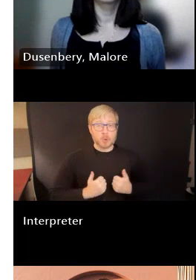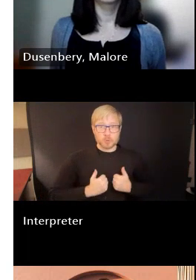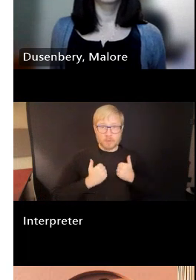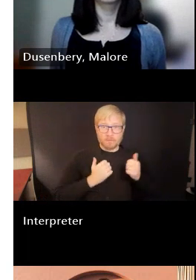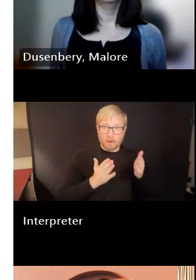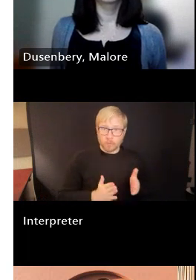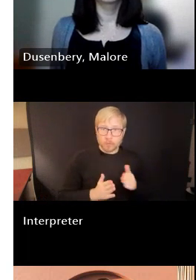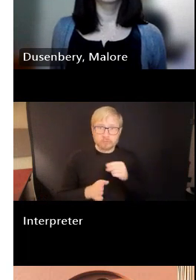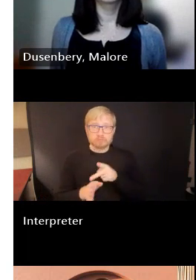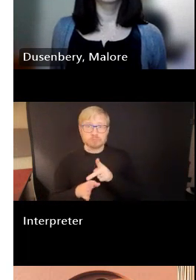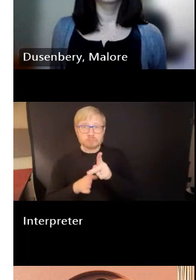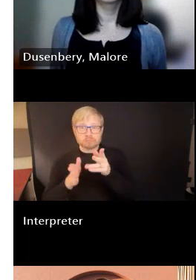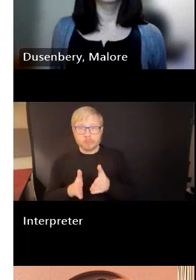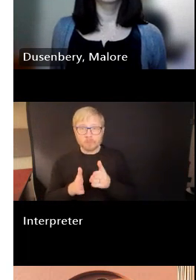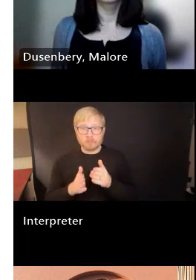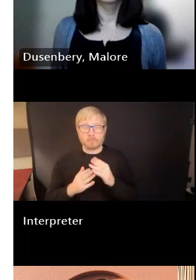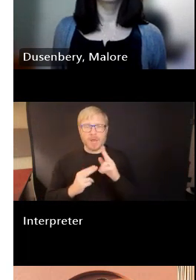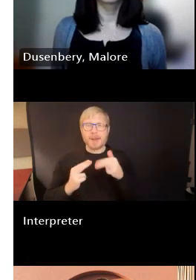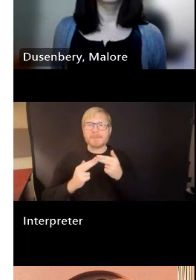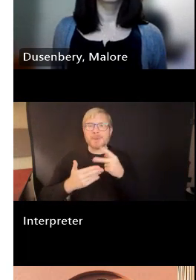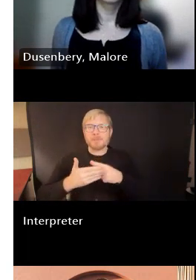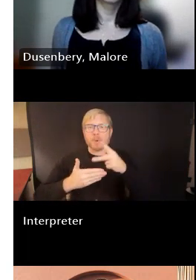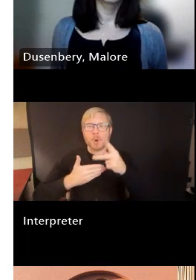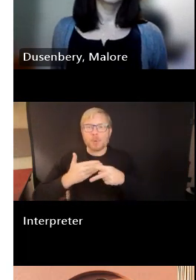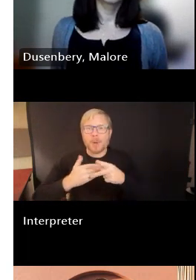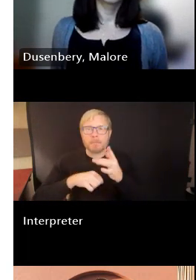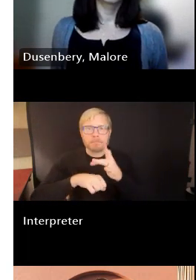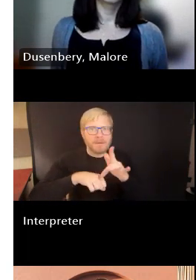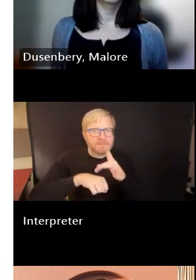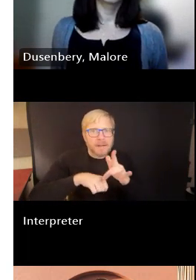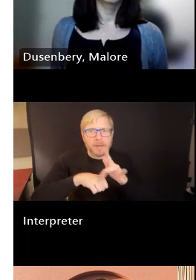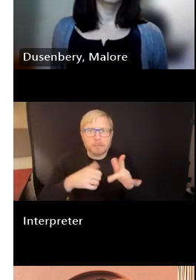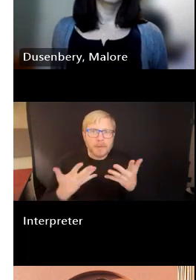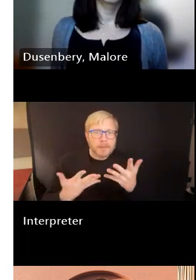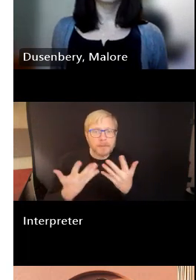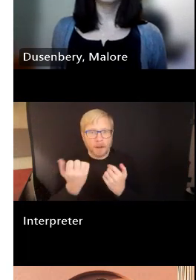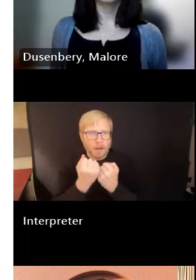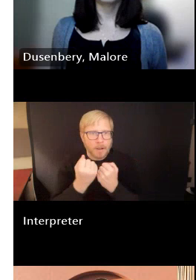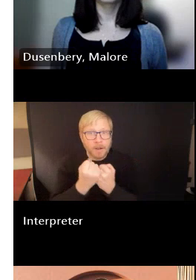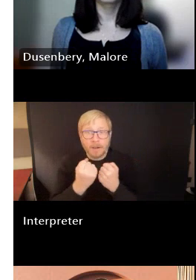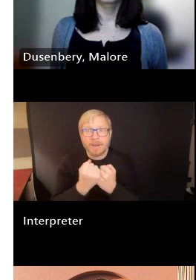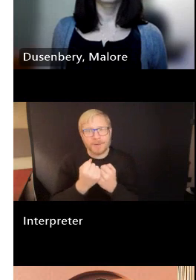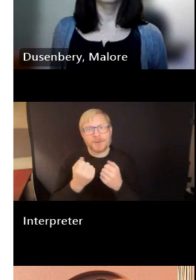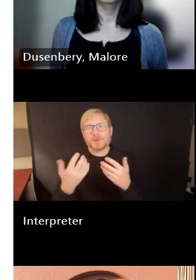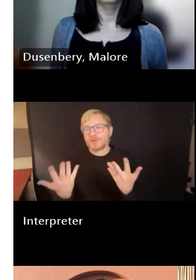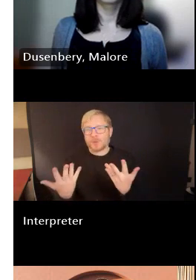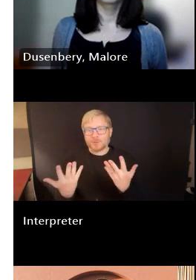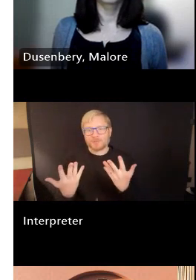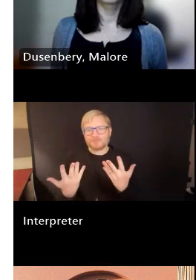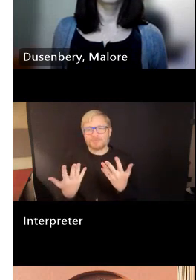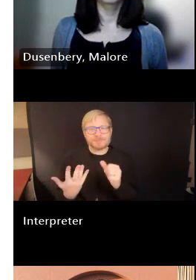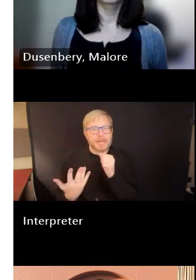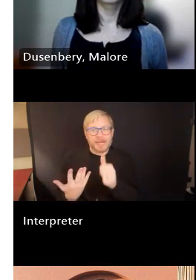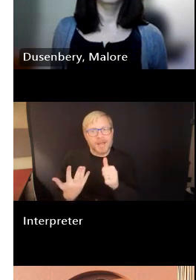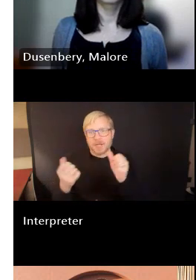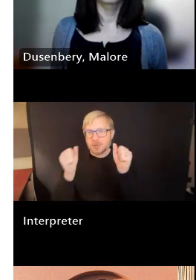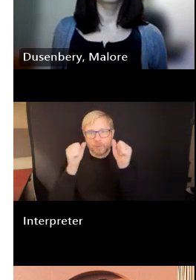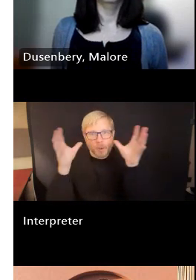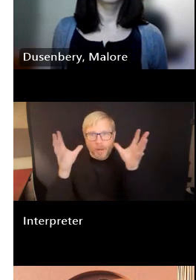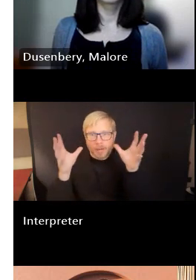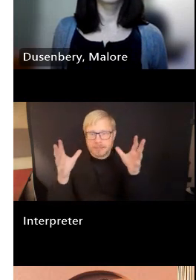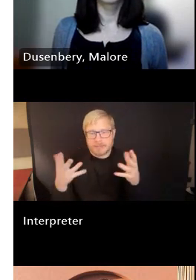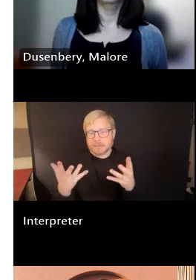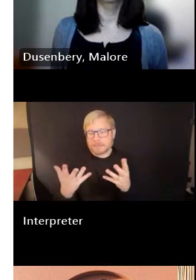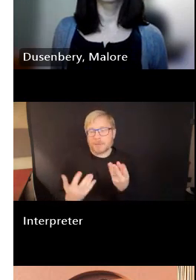or approaches, not surprisingly, not that many people knew about something formalized in their community. So this is still a new